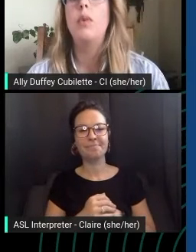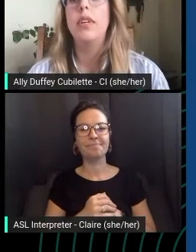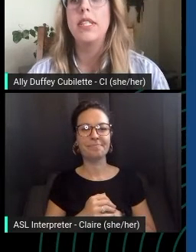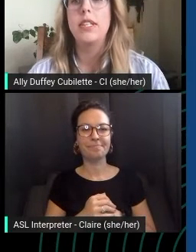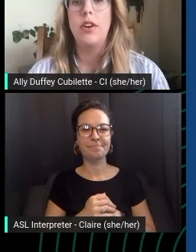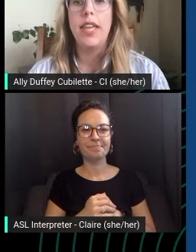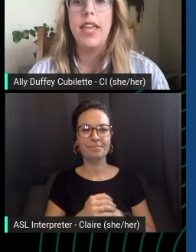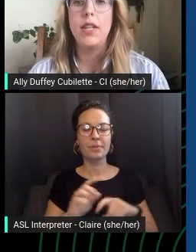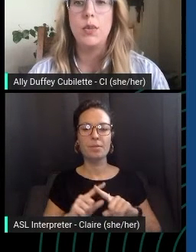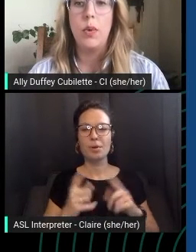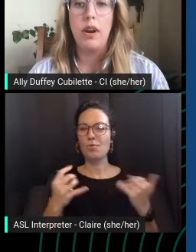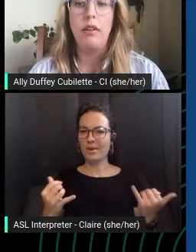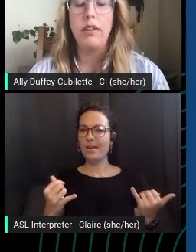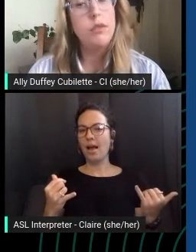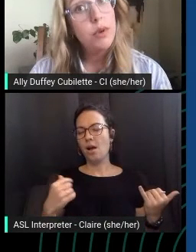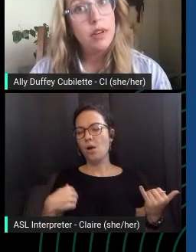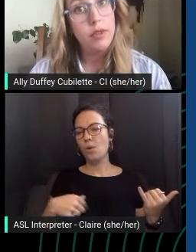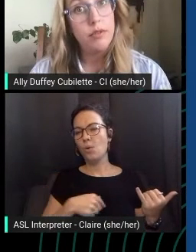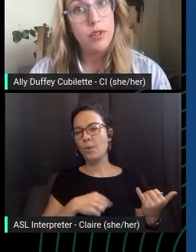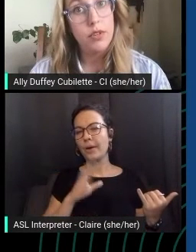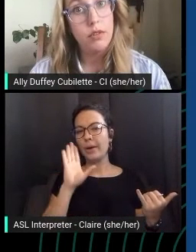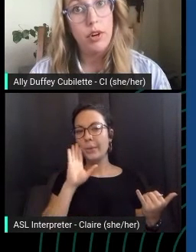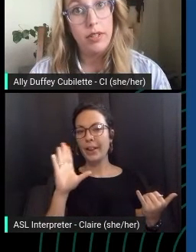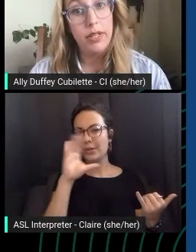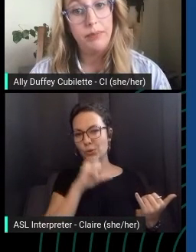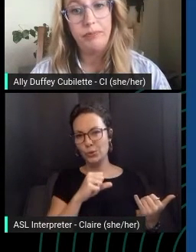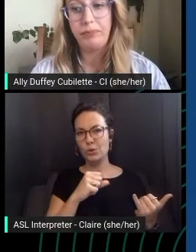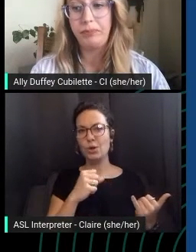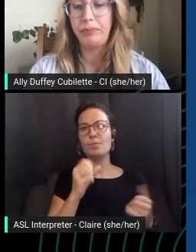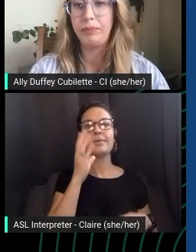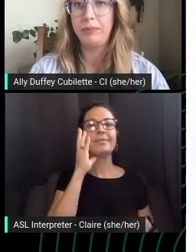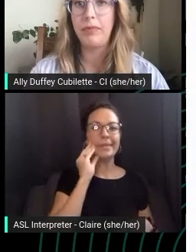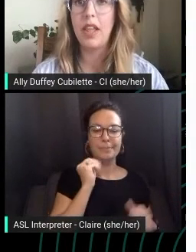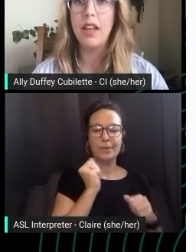example, we'll consider a case where you do have universal currently.